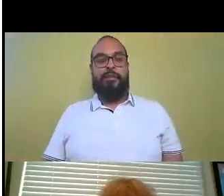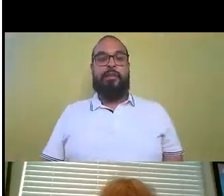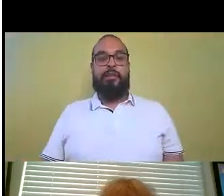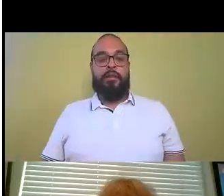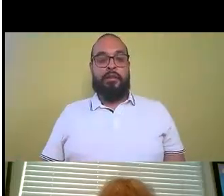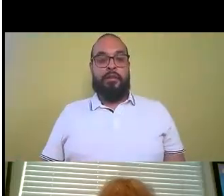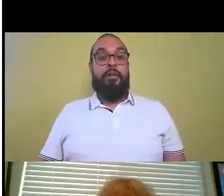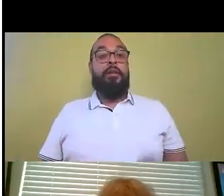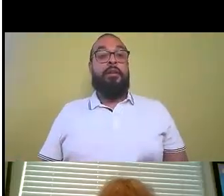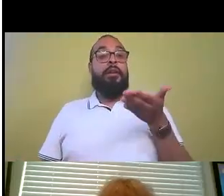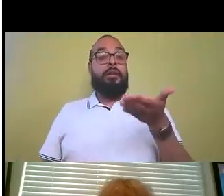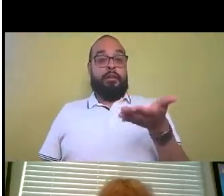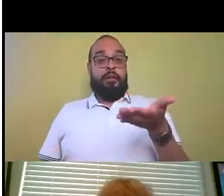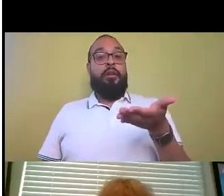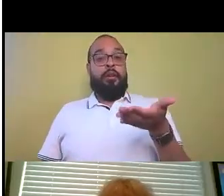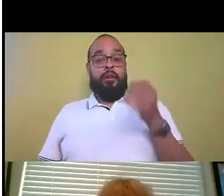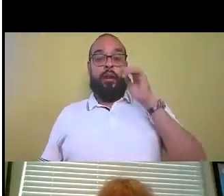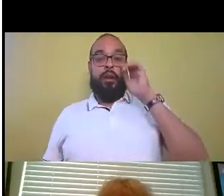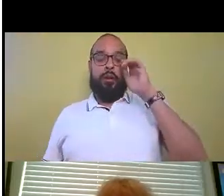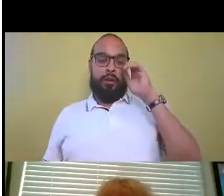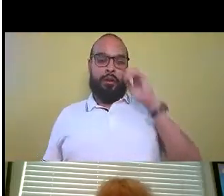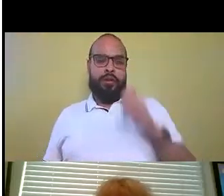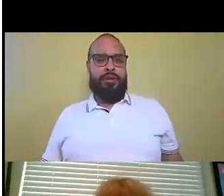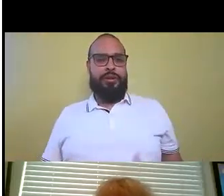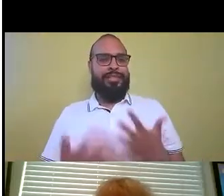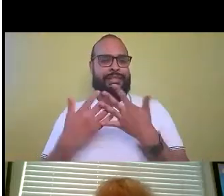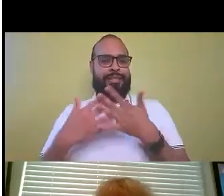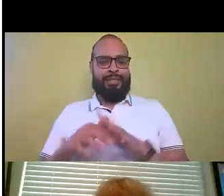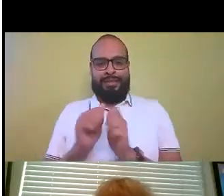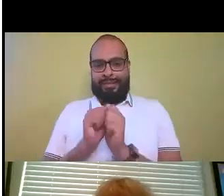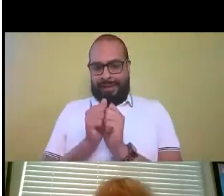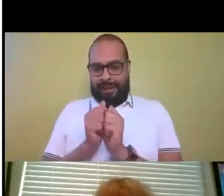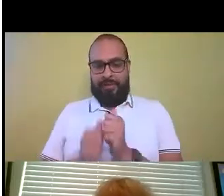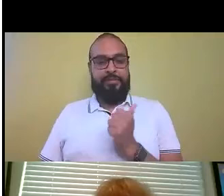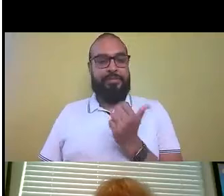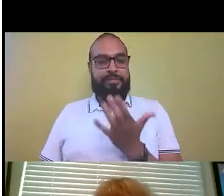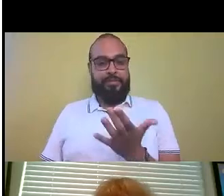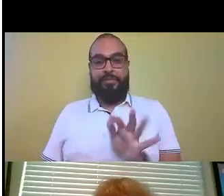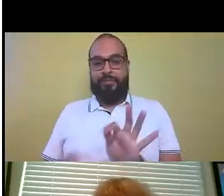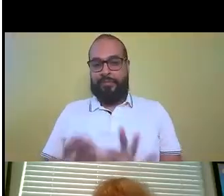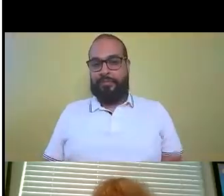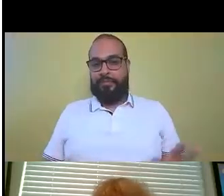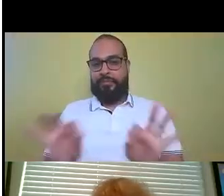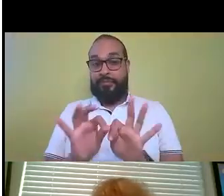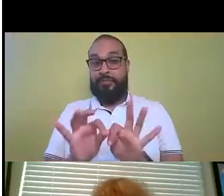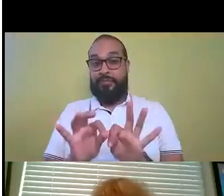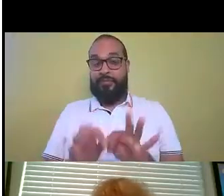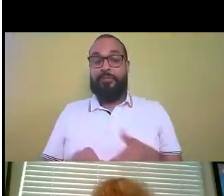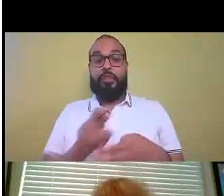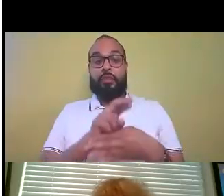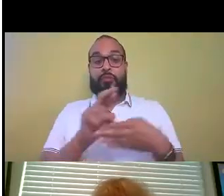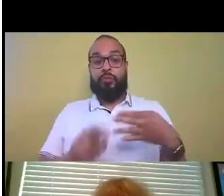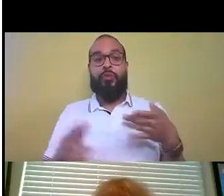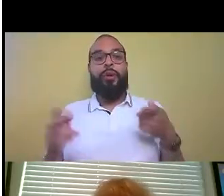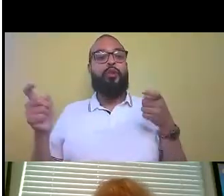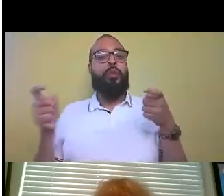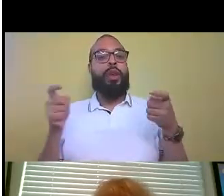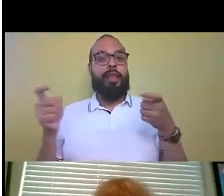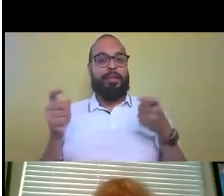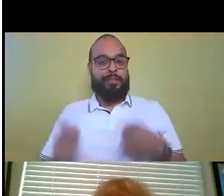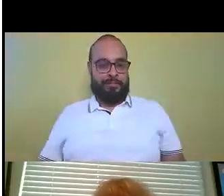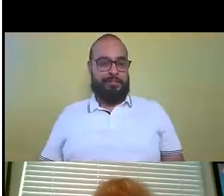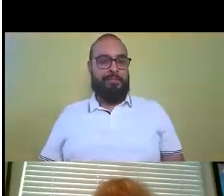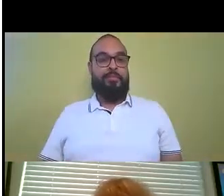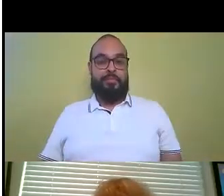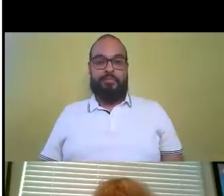the integration of those sensory systems, ideally, the outcome is going to be regulation. And that is